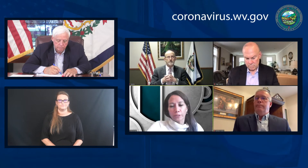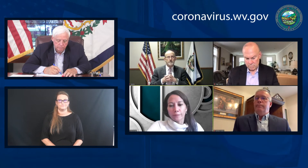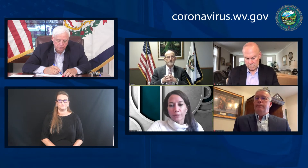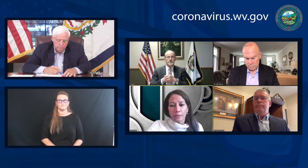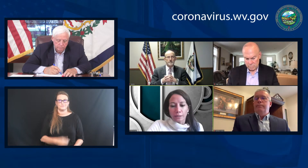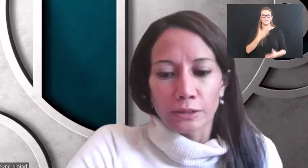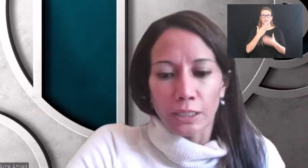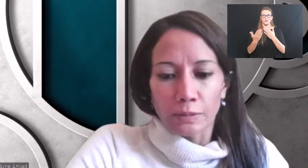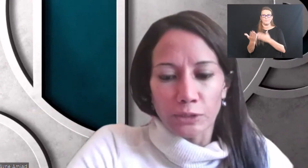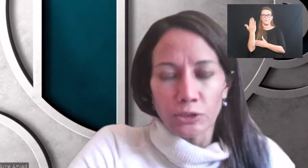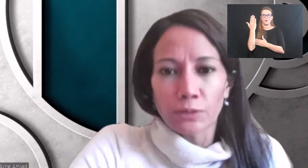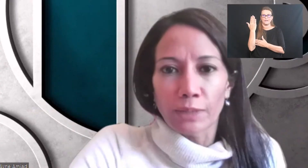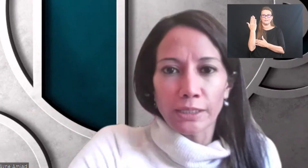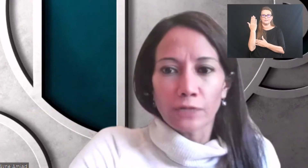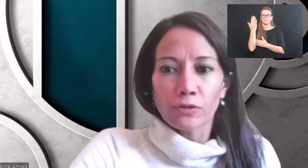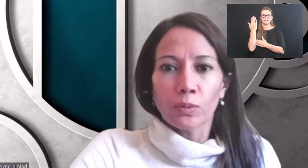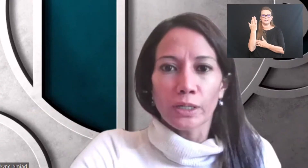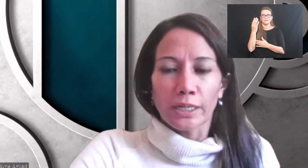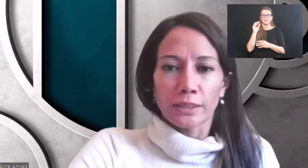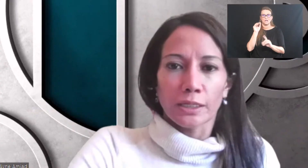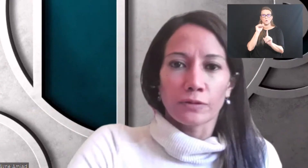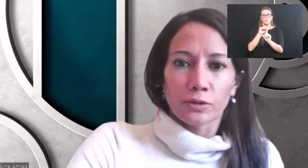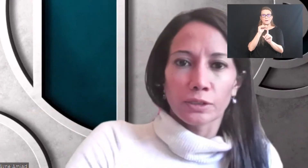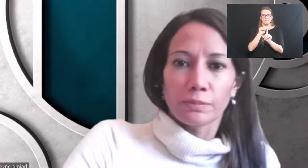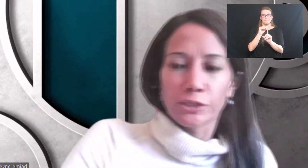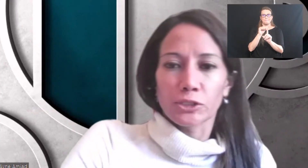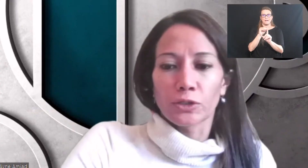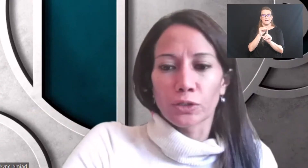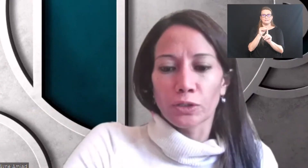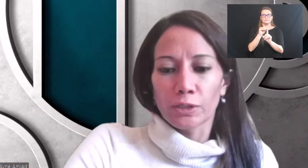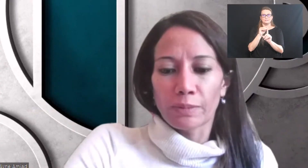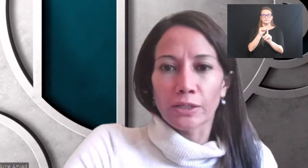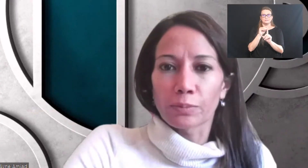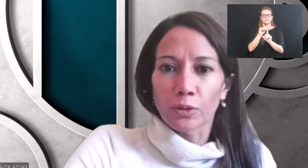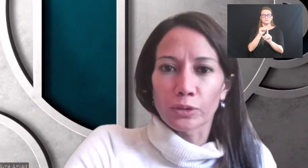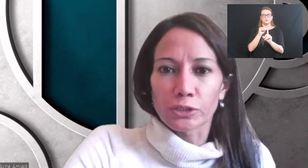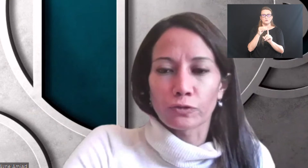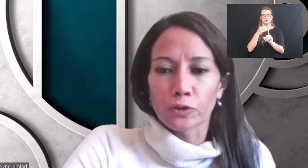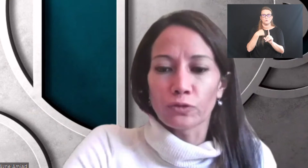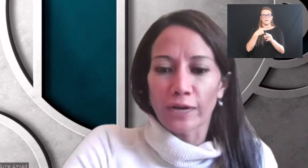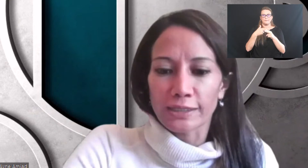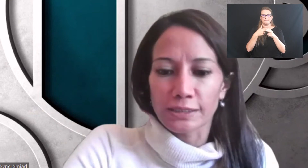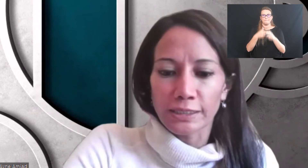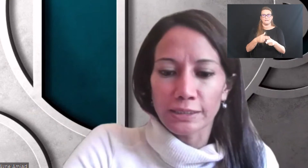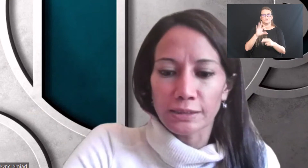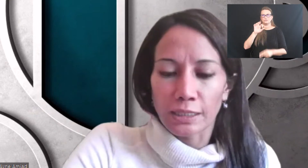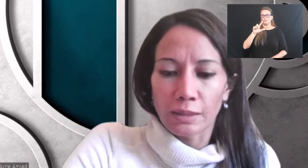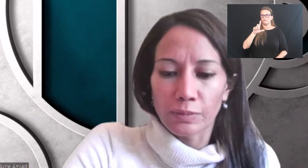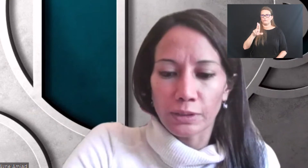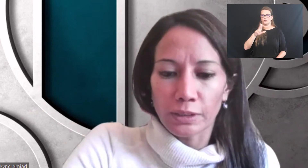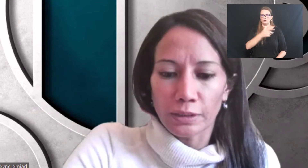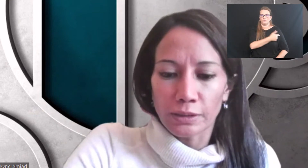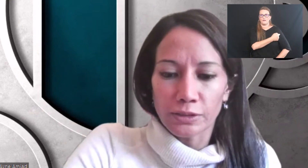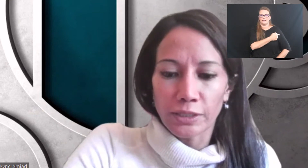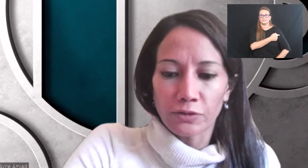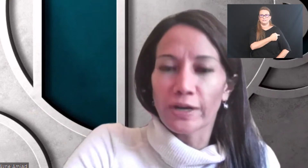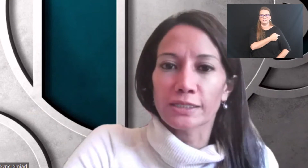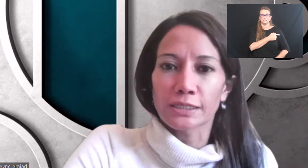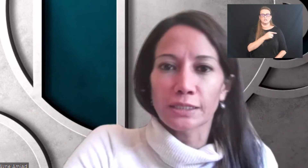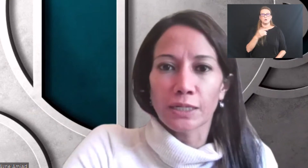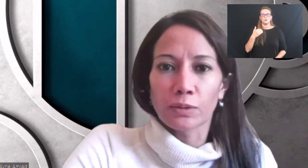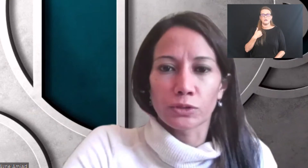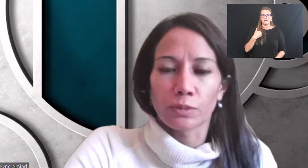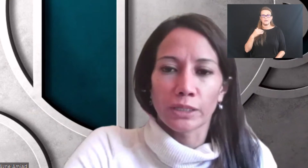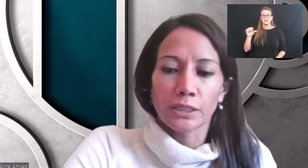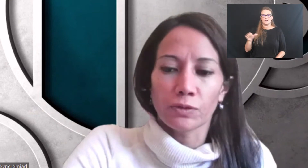Good morning. Just to remind everyone, and the governor did mention it earlier, about the importance of flu vaccines. There's another